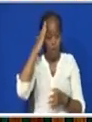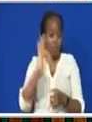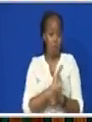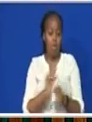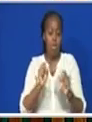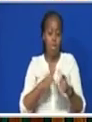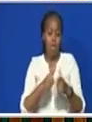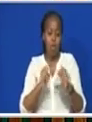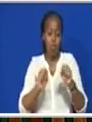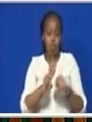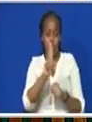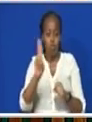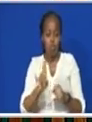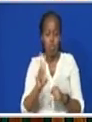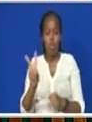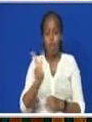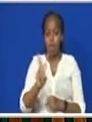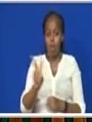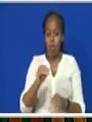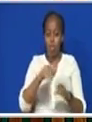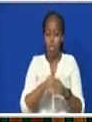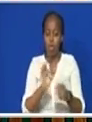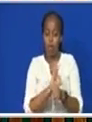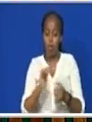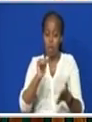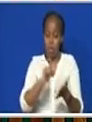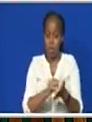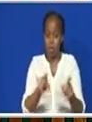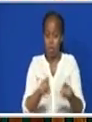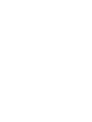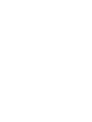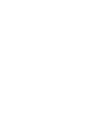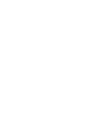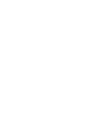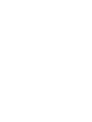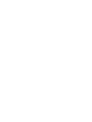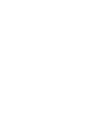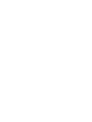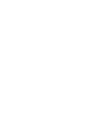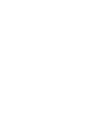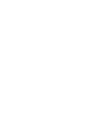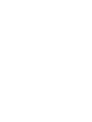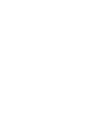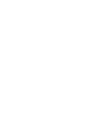values or the variables in that formula to derive the SI units